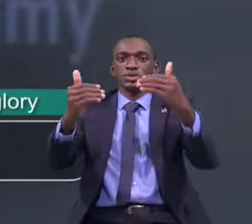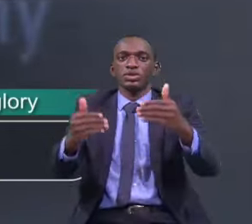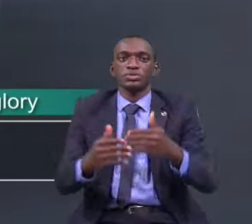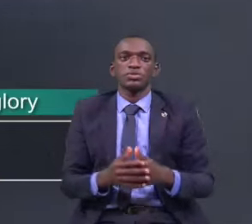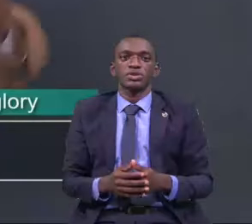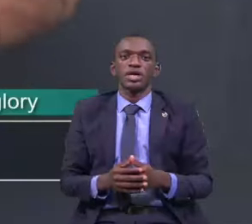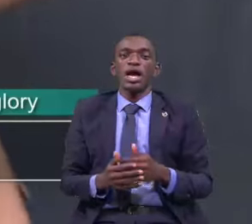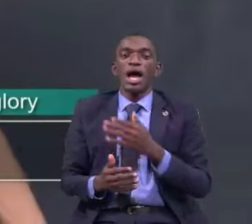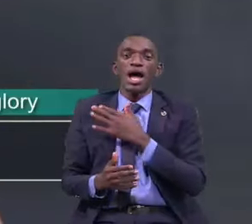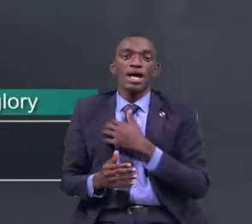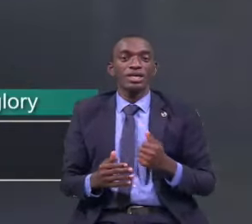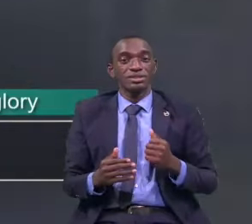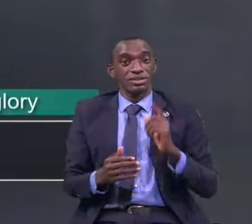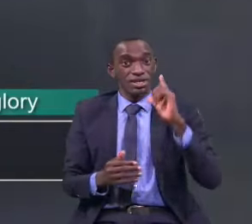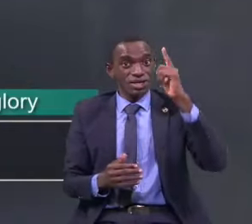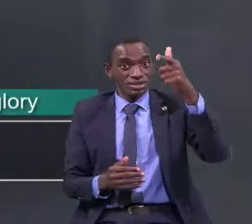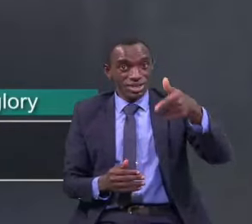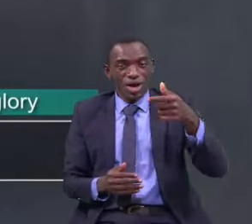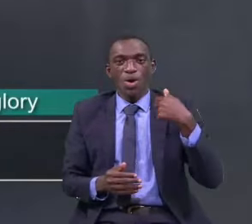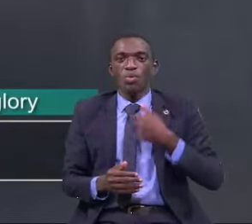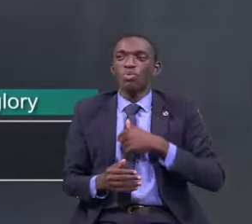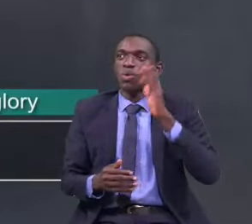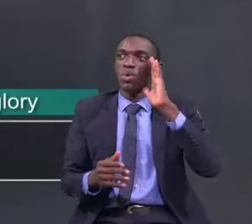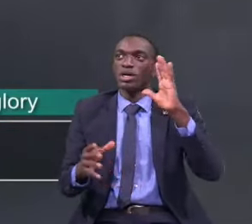Eventually, we're going to get there.